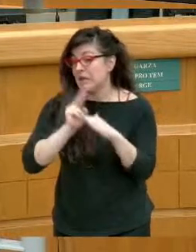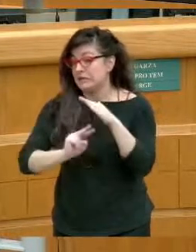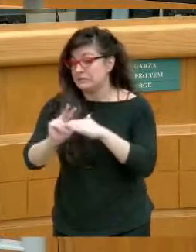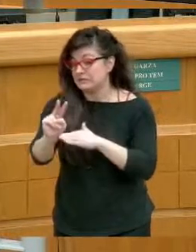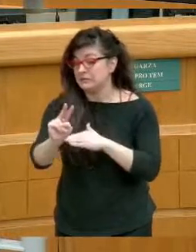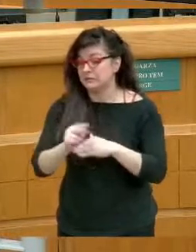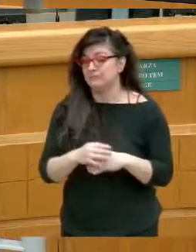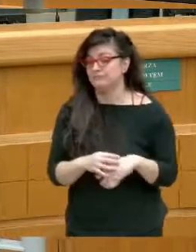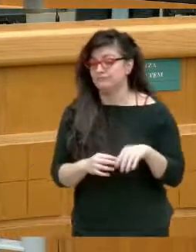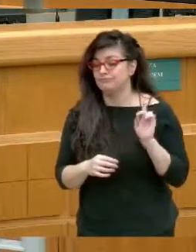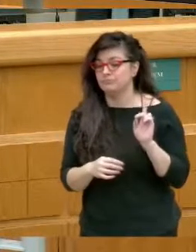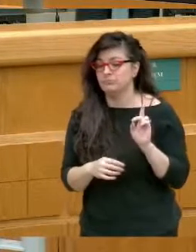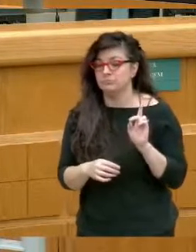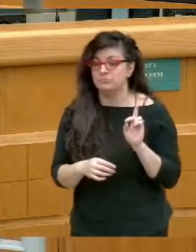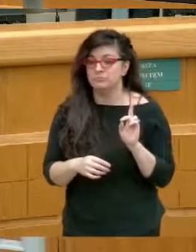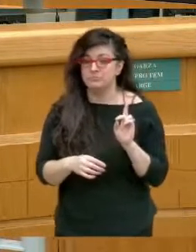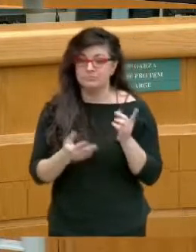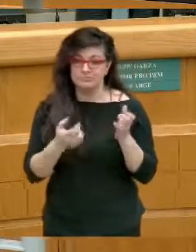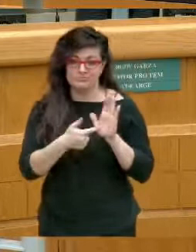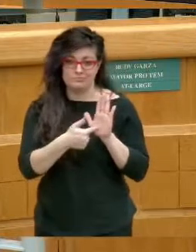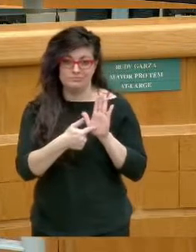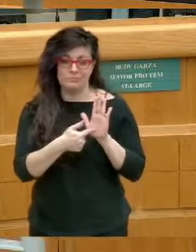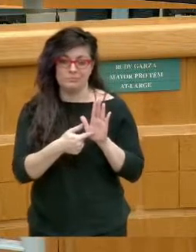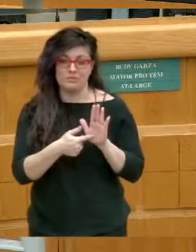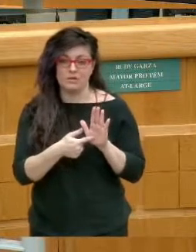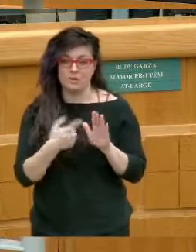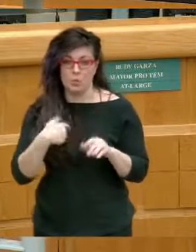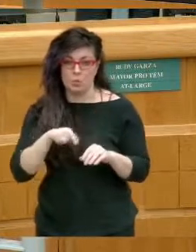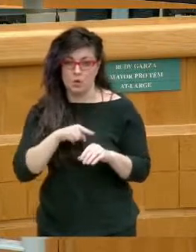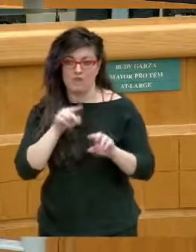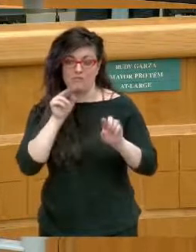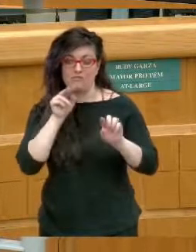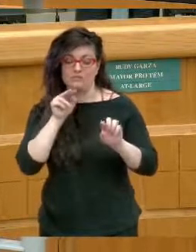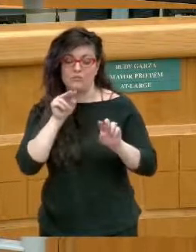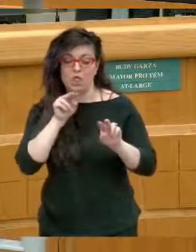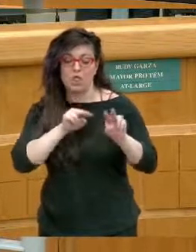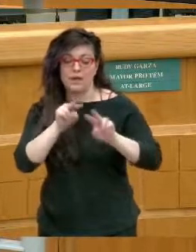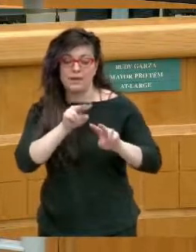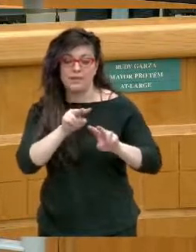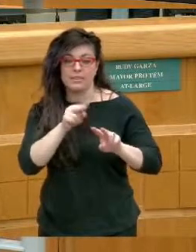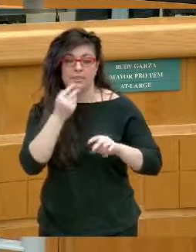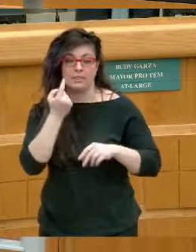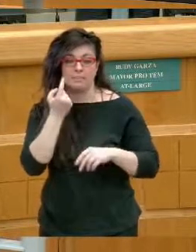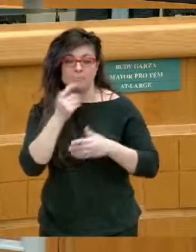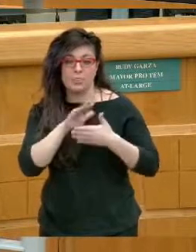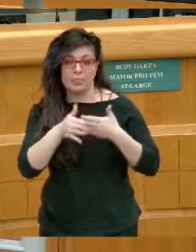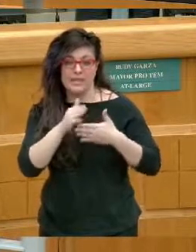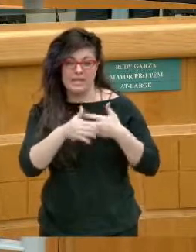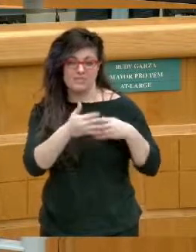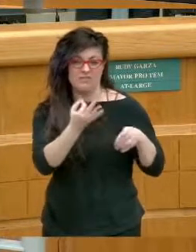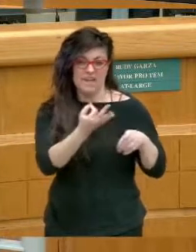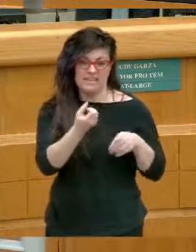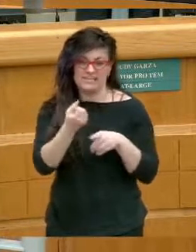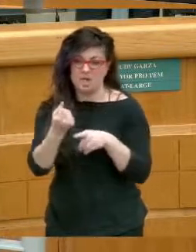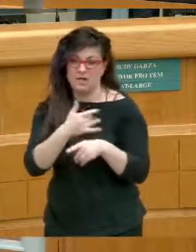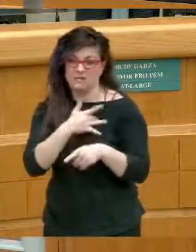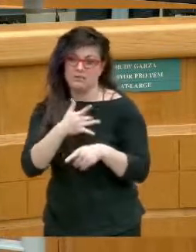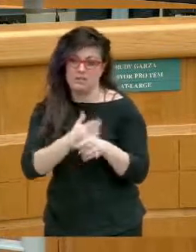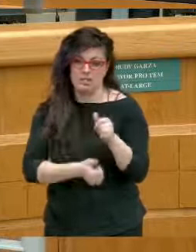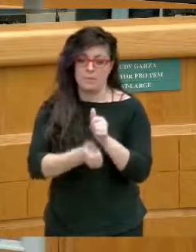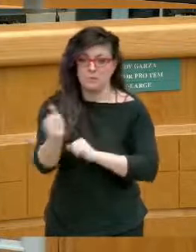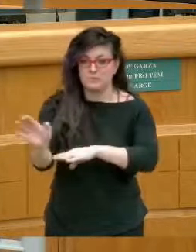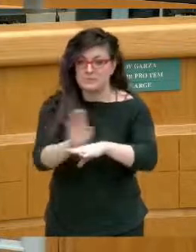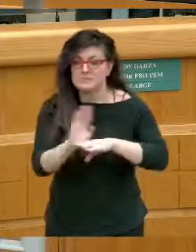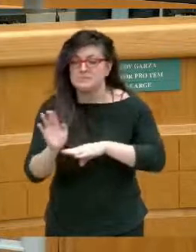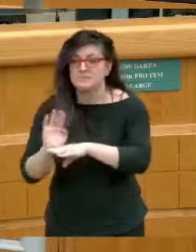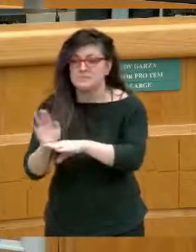So here, I didn't point that out. Here we're focusing on the weekend. That's Friday and Saturday. Friday and Saturday are generally the busiest days of the week in